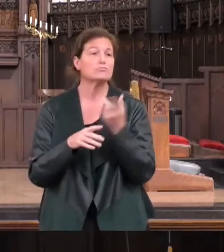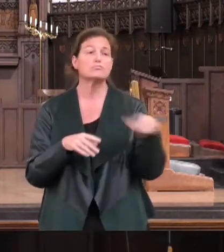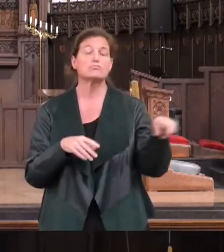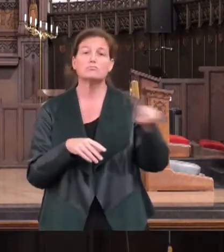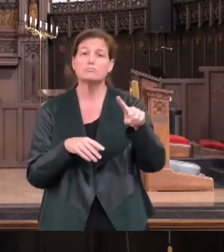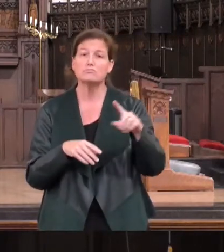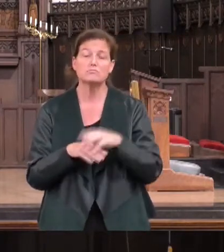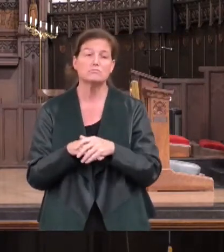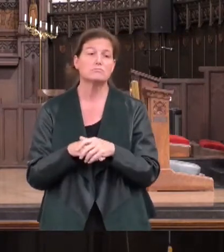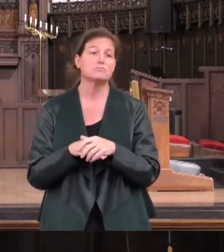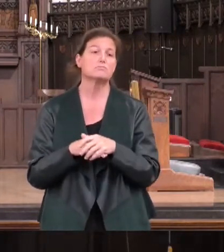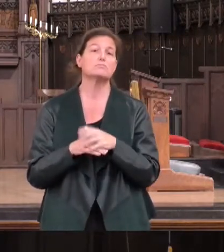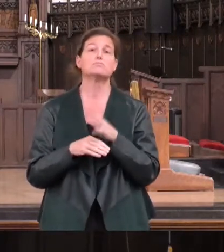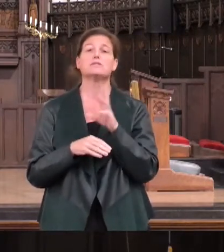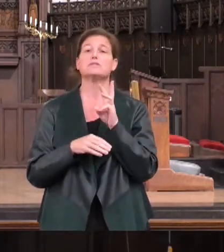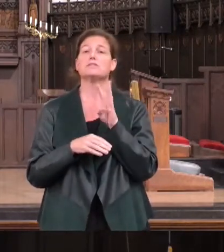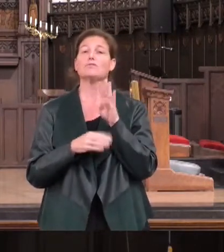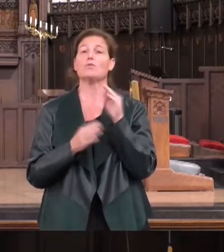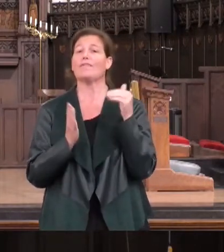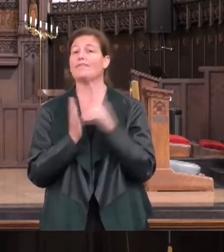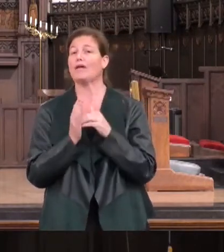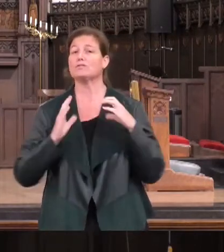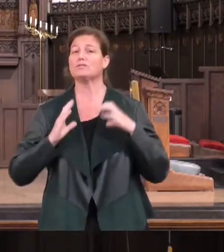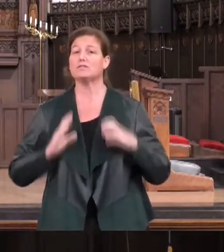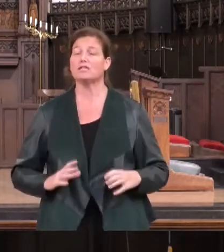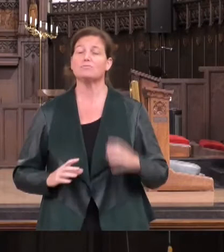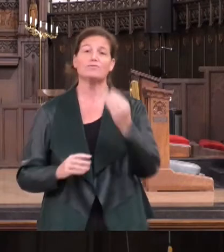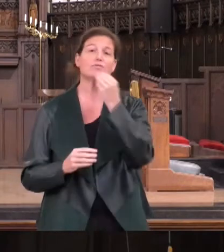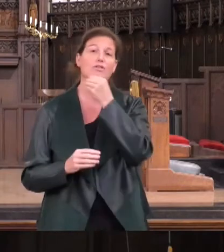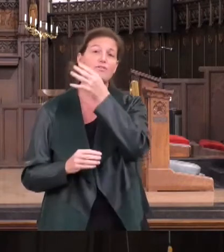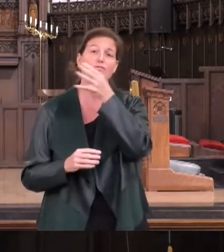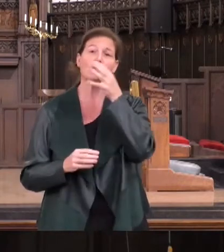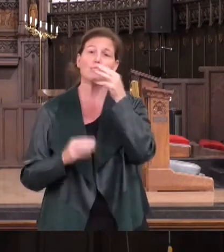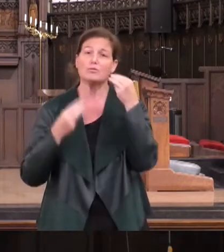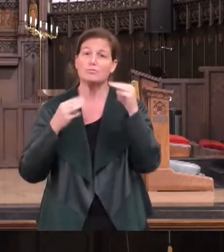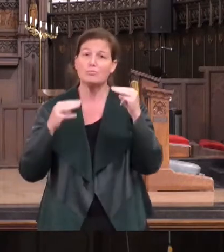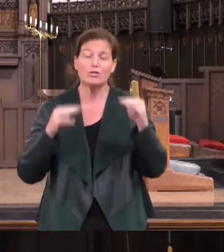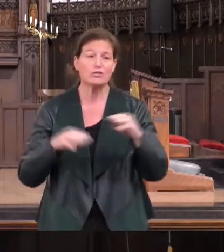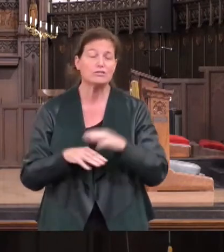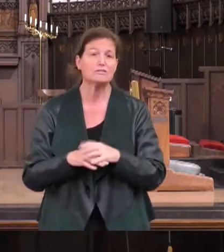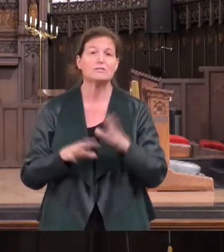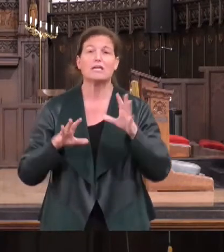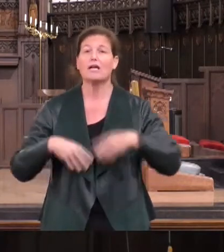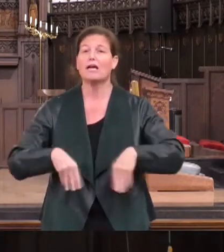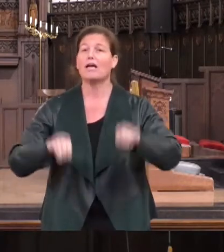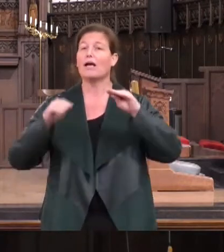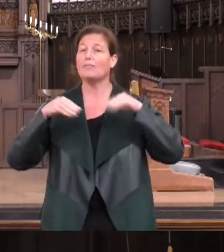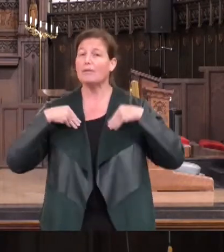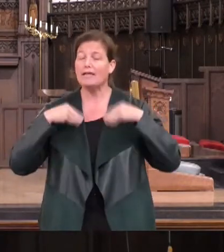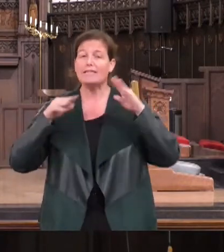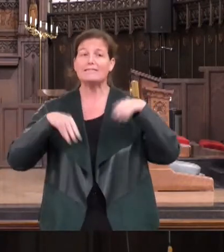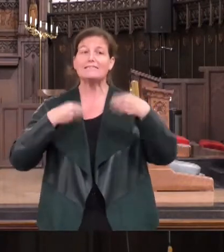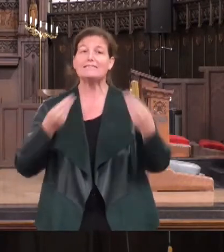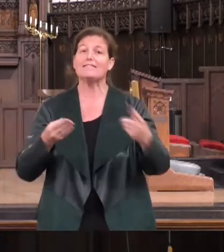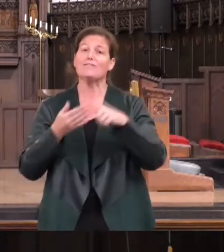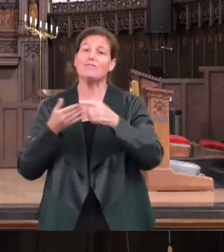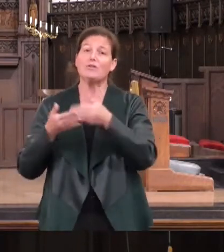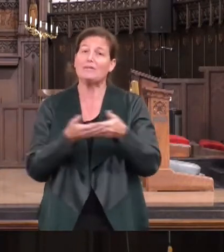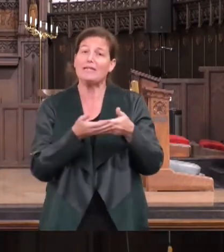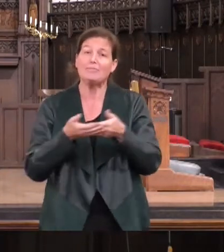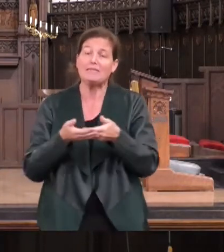serves 6,400 customers. 50 blankets for children in neonatal care at Bay State.